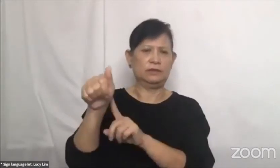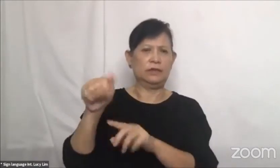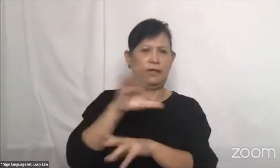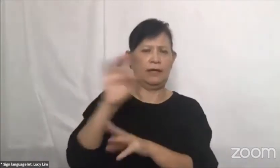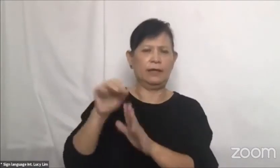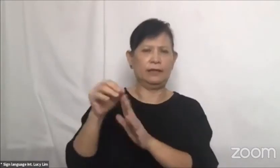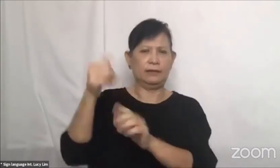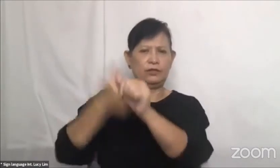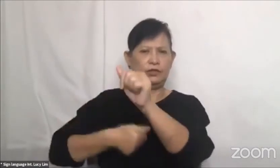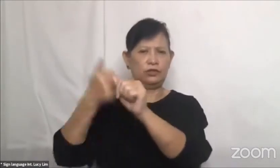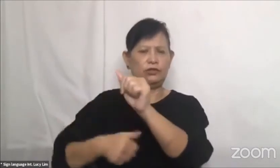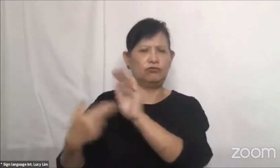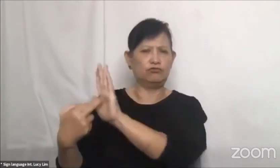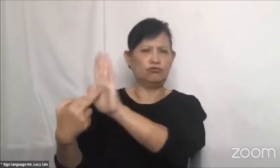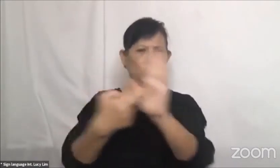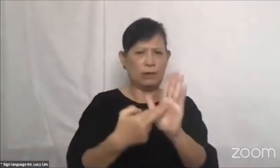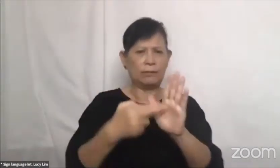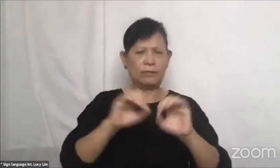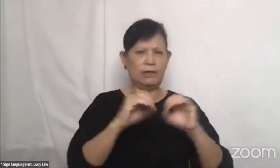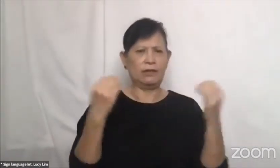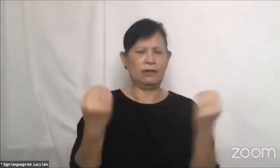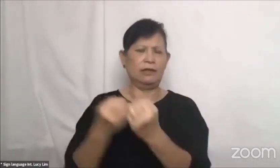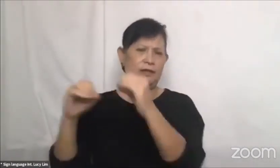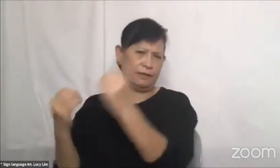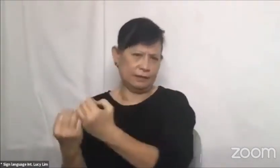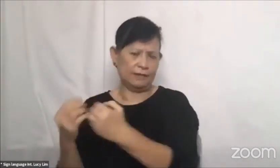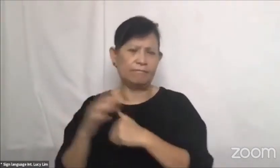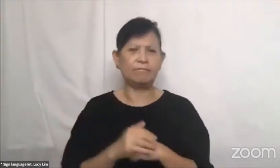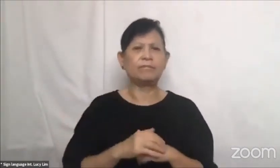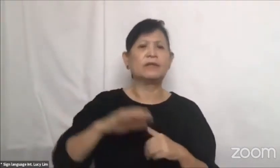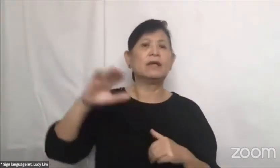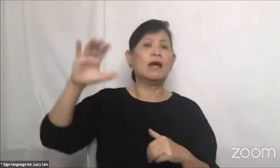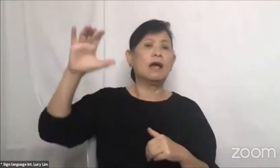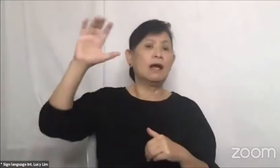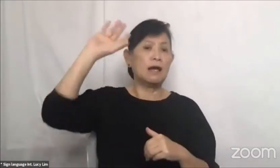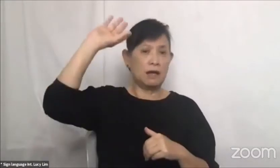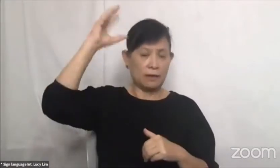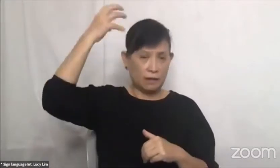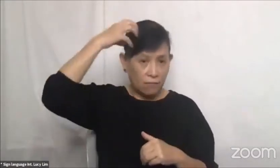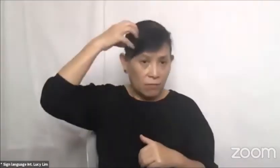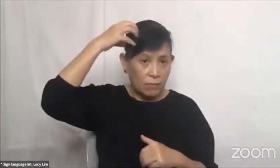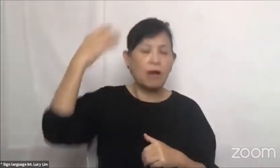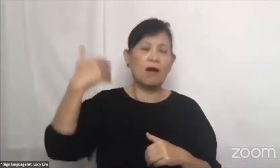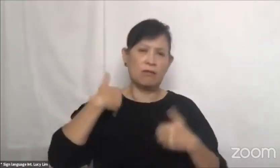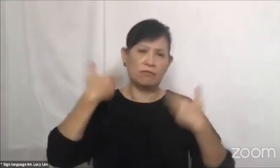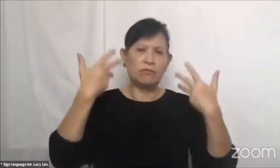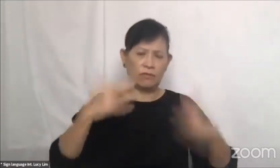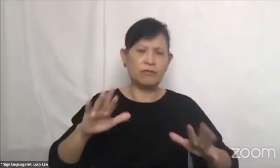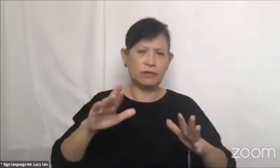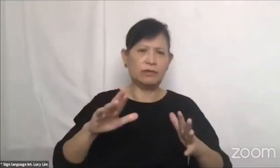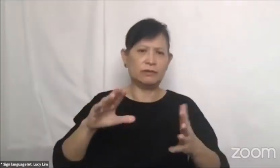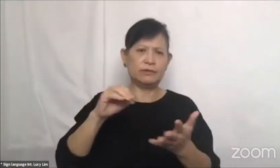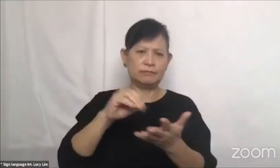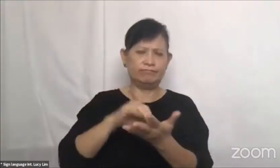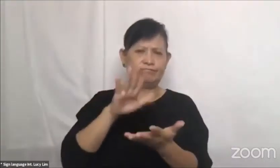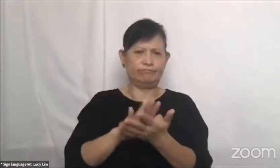organizations. So governments have ratified the CRPD, they've developed policies, some of them have